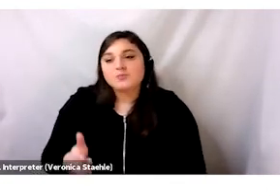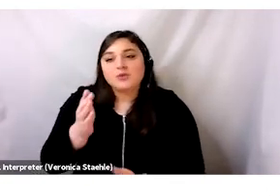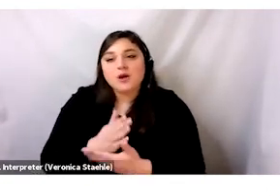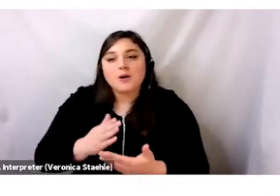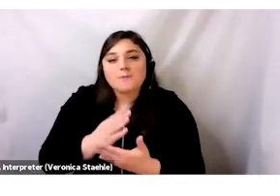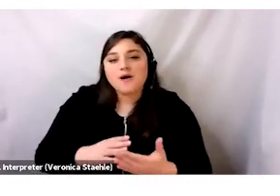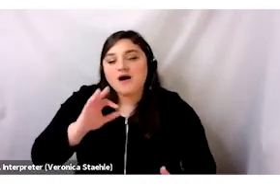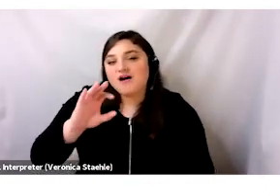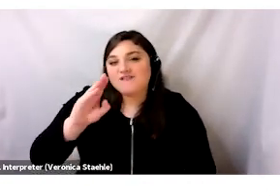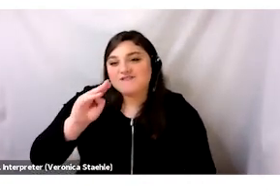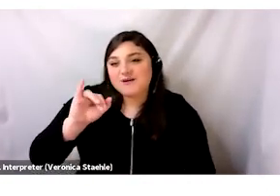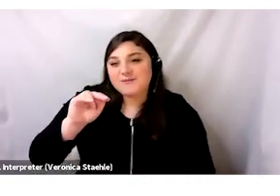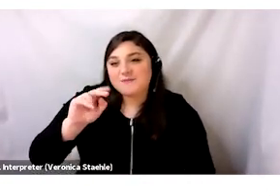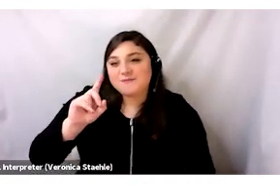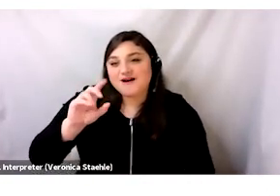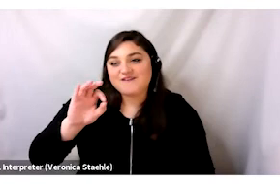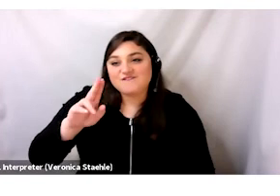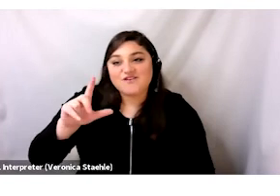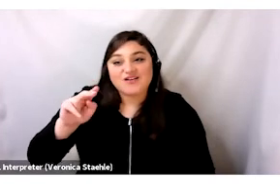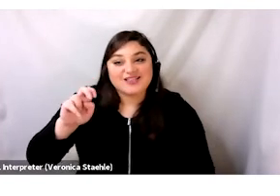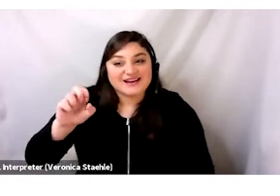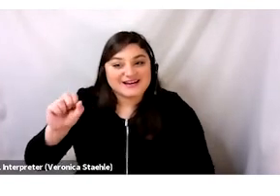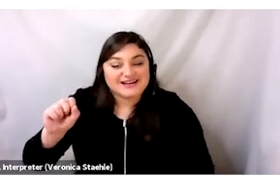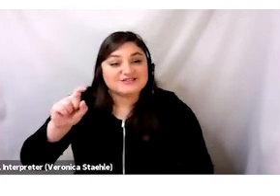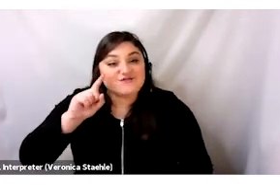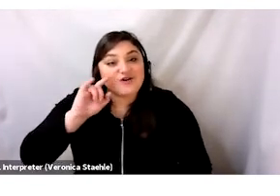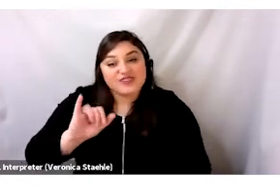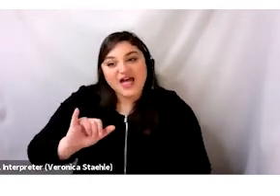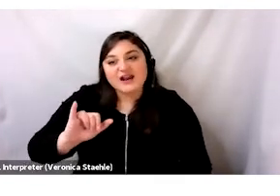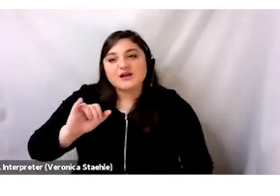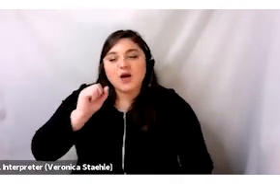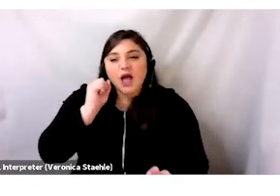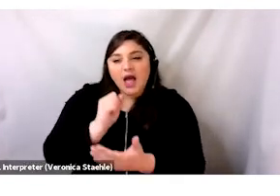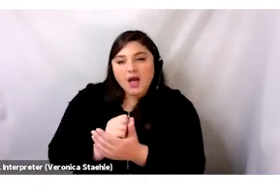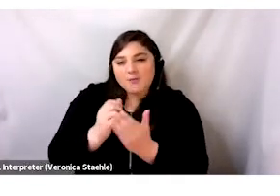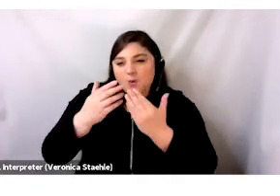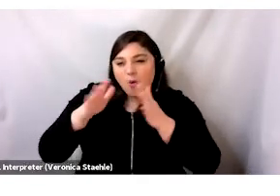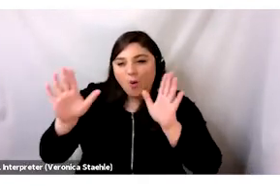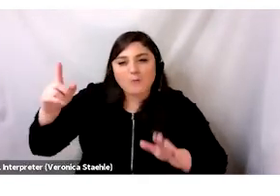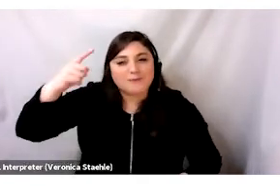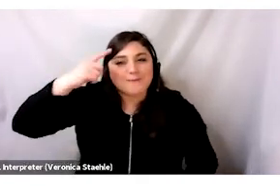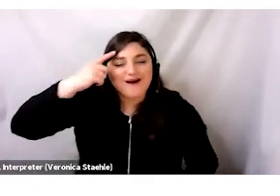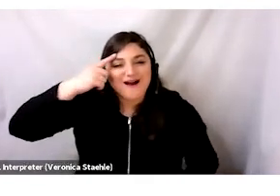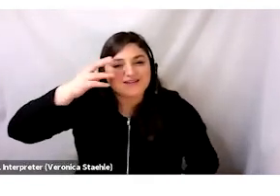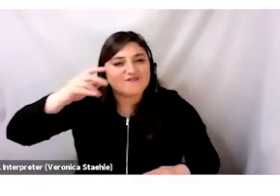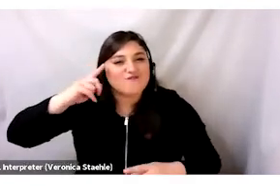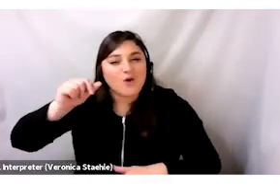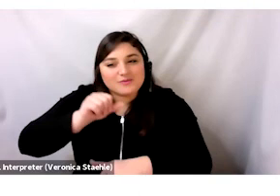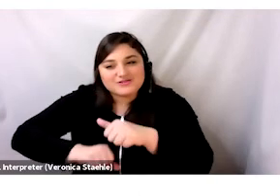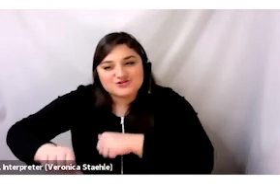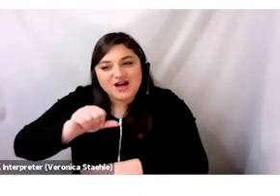um, mindfulness aspect of engaged Buddhism is to open our minds to other